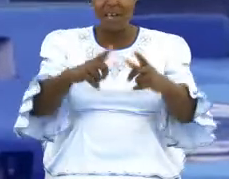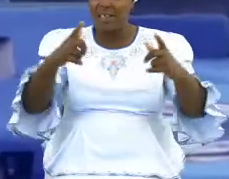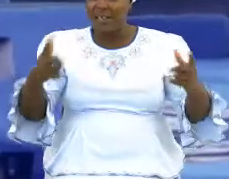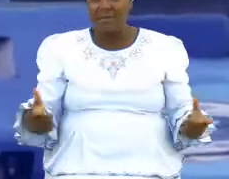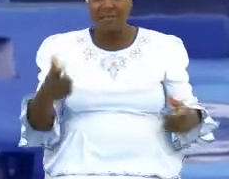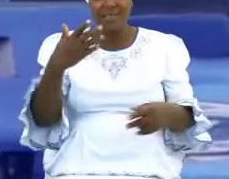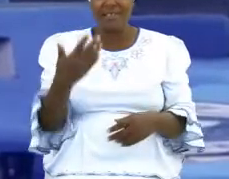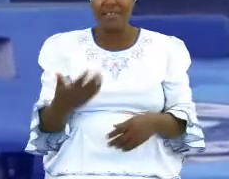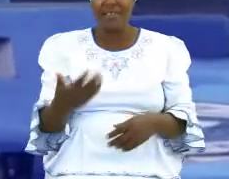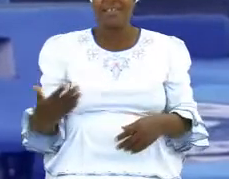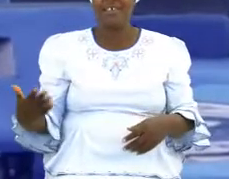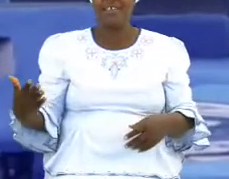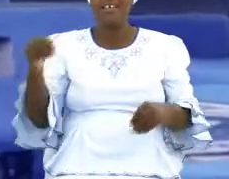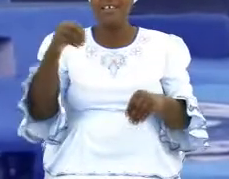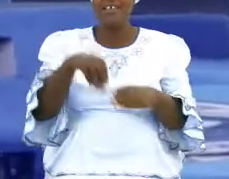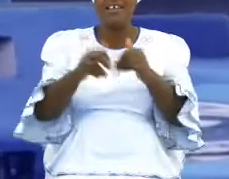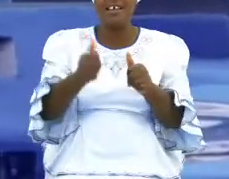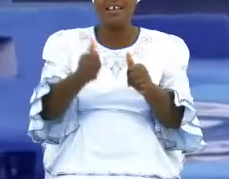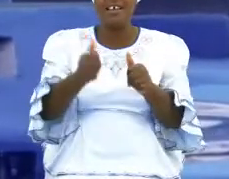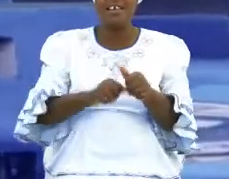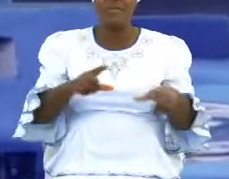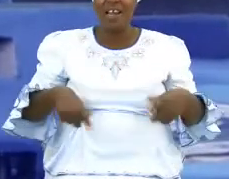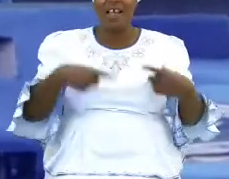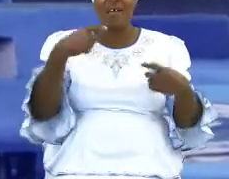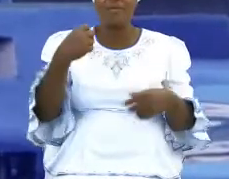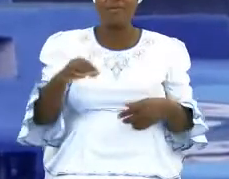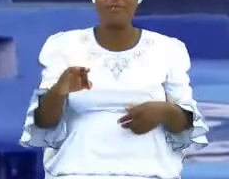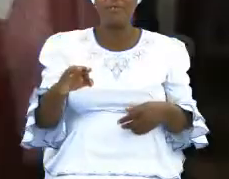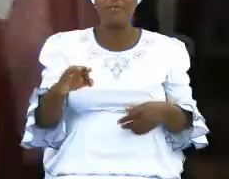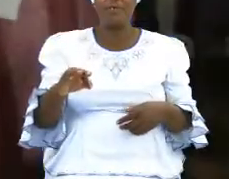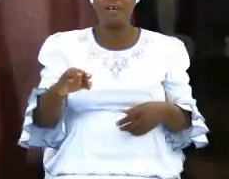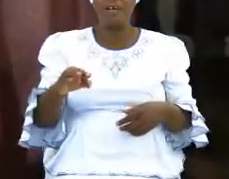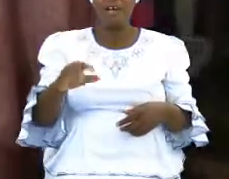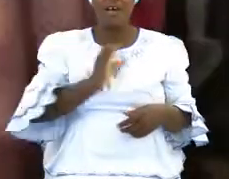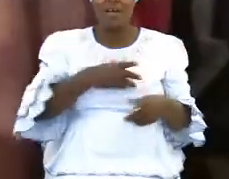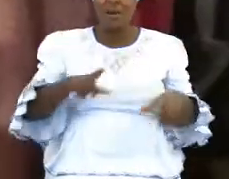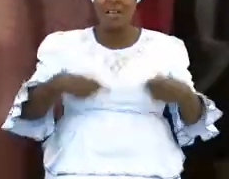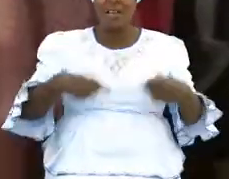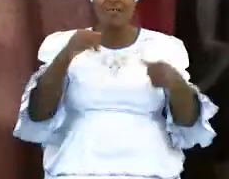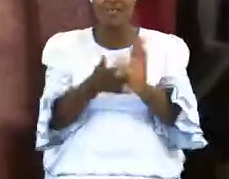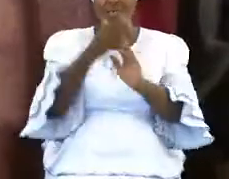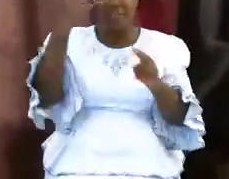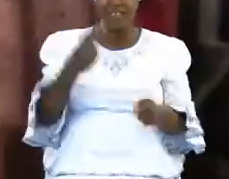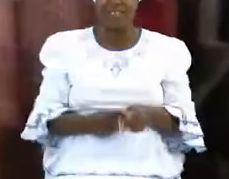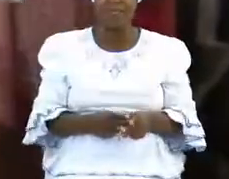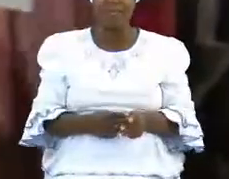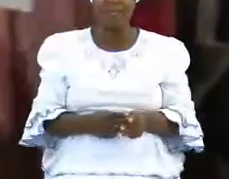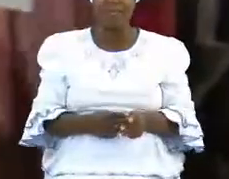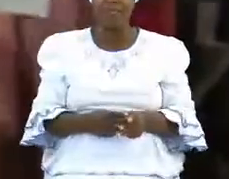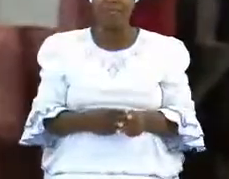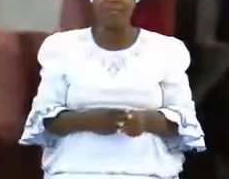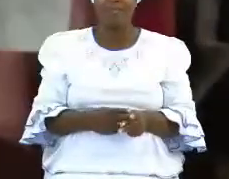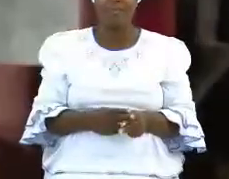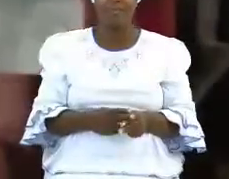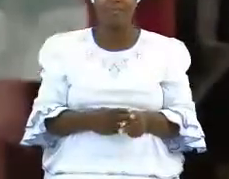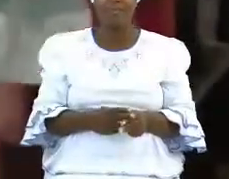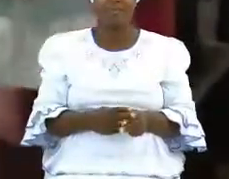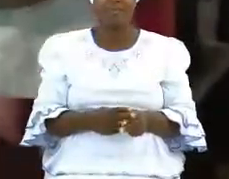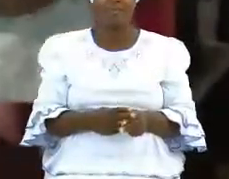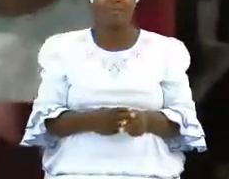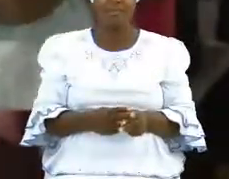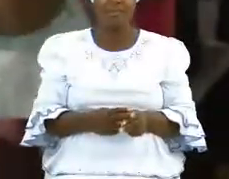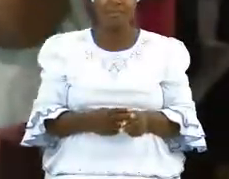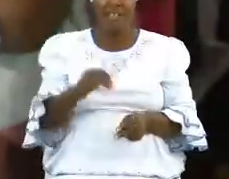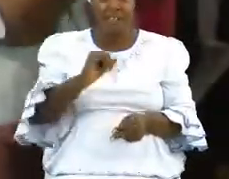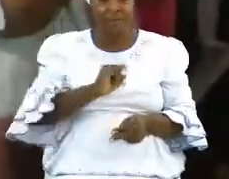extraordinary in every one of our lives in Jesus' name. Let me tell you what we